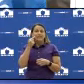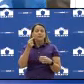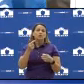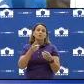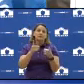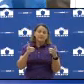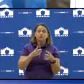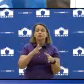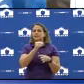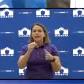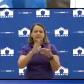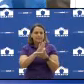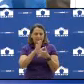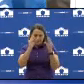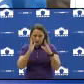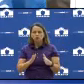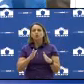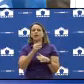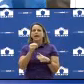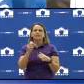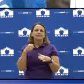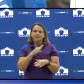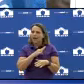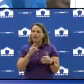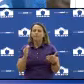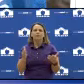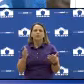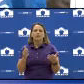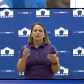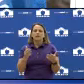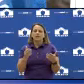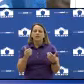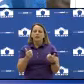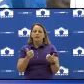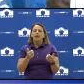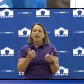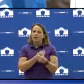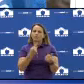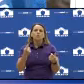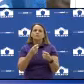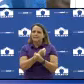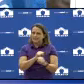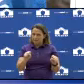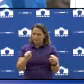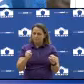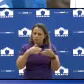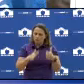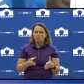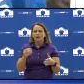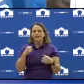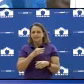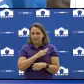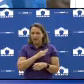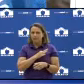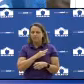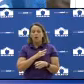and the teachers and staff kept every single student and staff members safe. And our response was